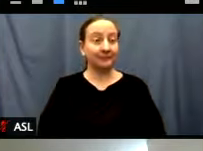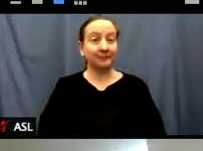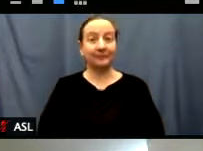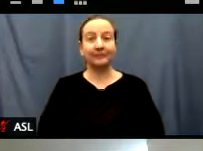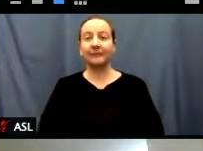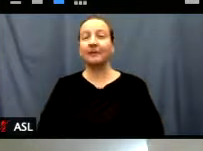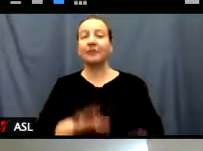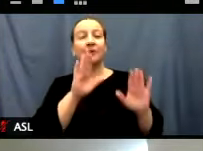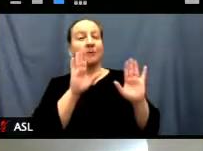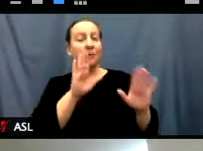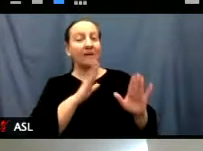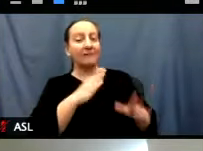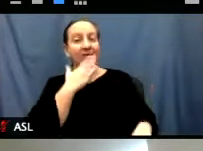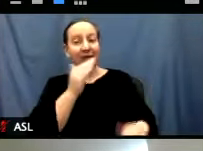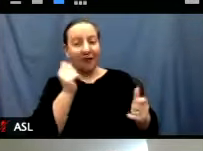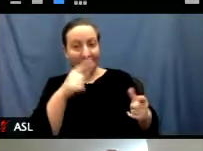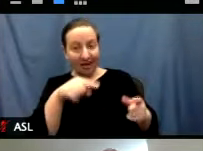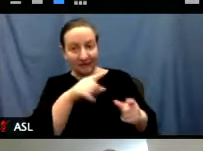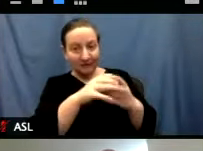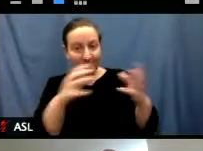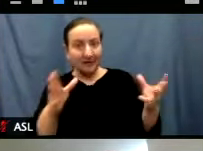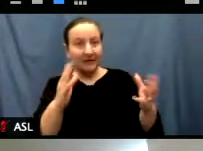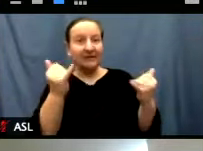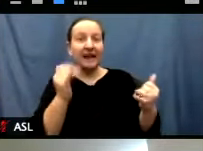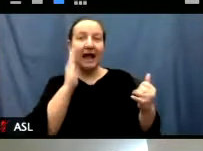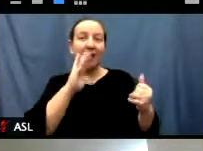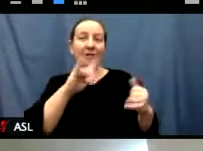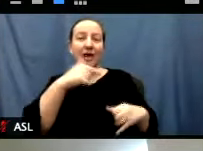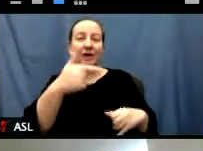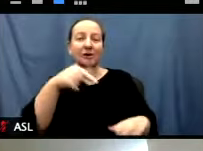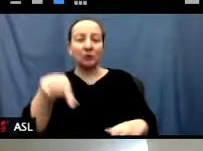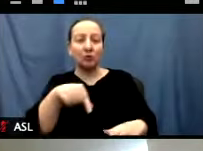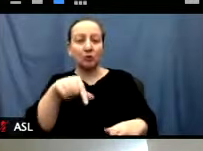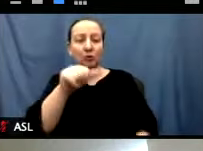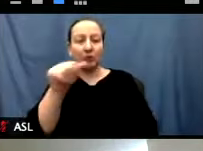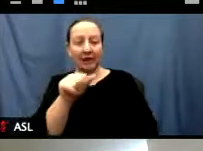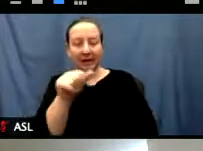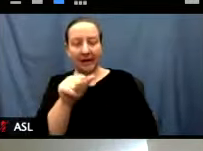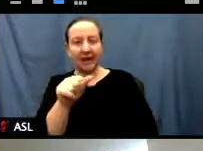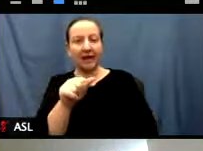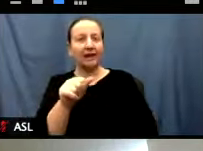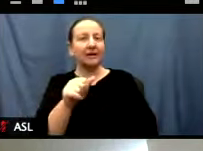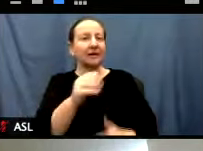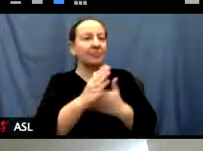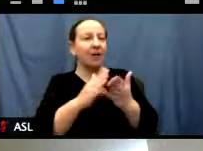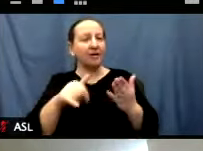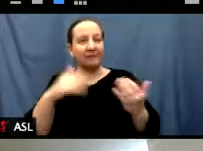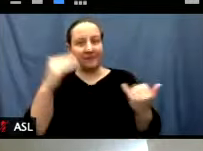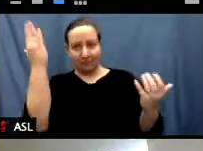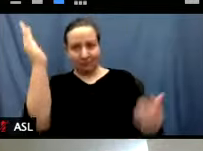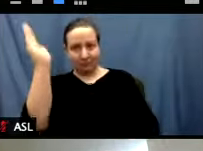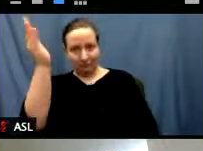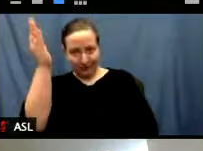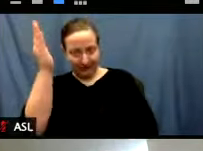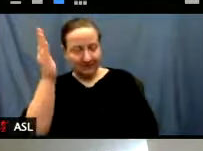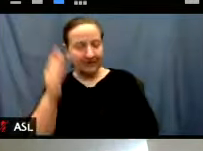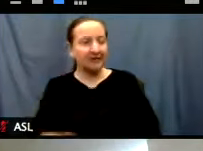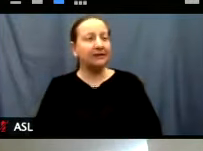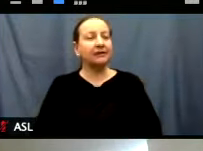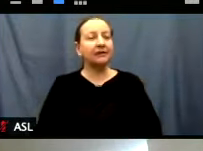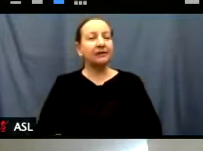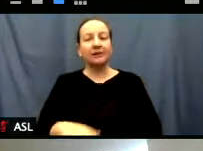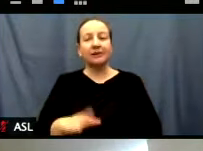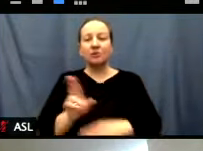Wonderful. Thank you all so much. Now we'll go ahead and take it over to our Q&A portion of the presentation. And to do this, we'll use the raise